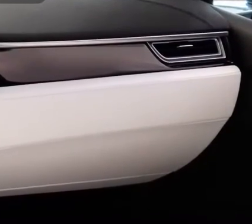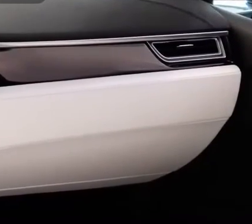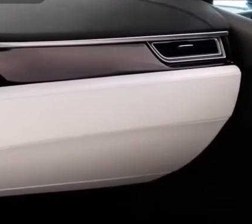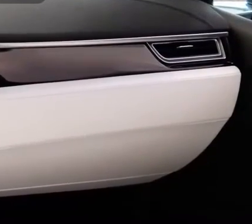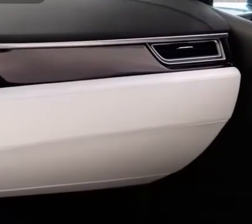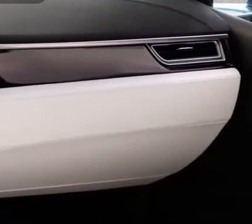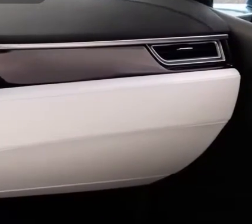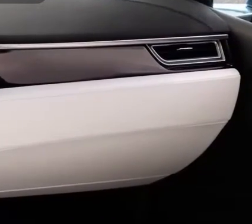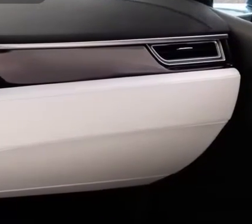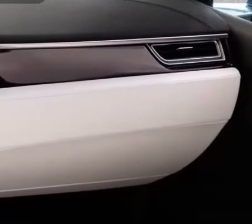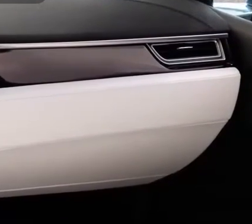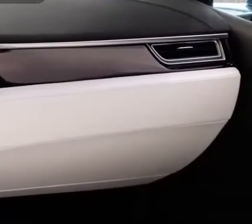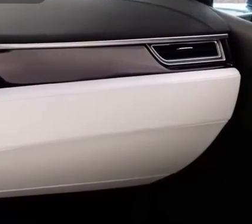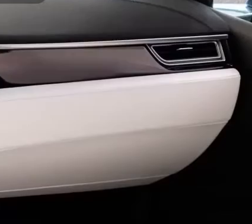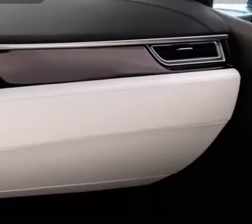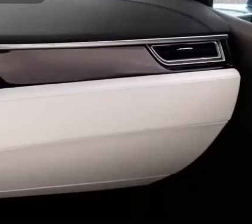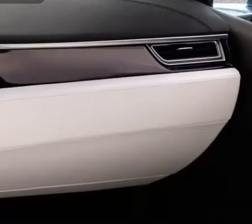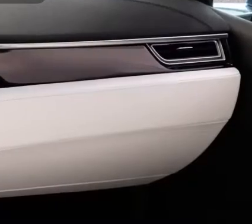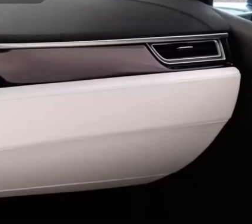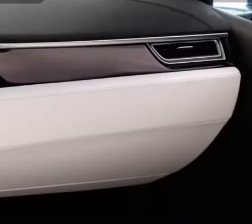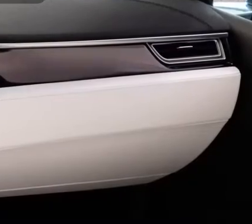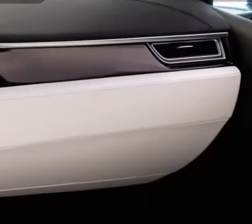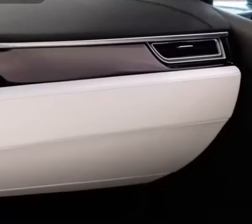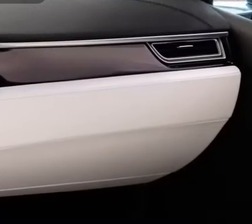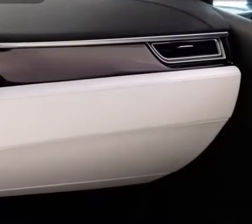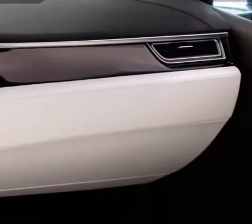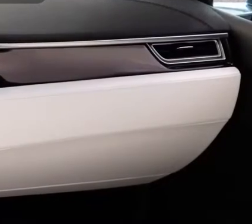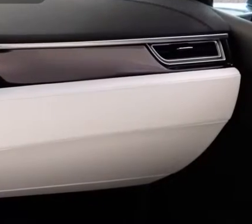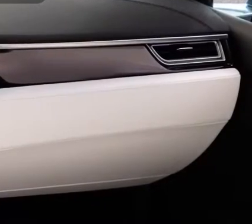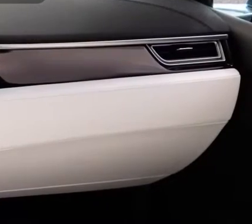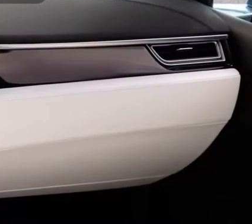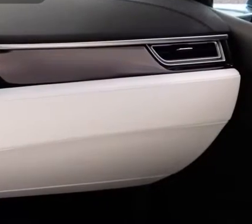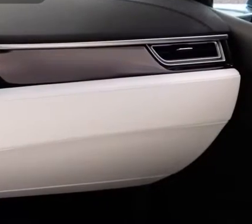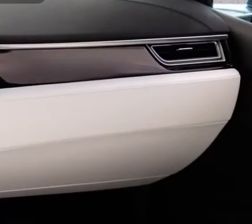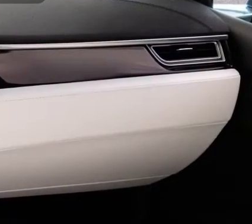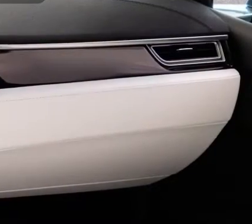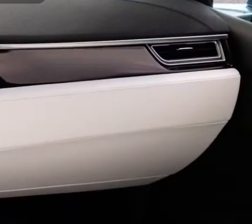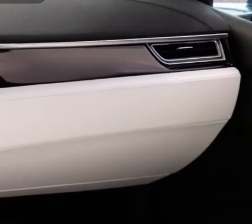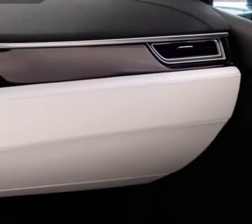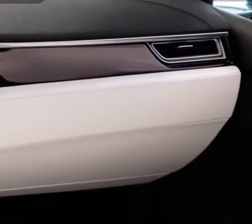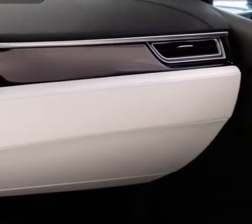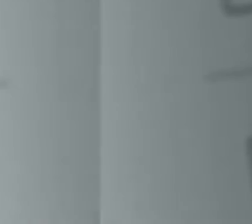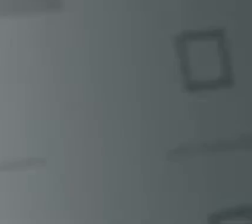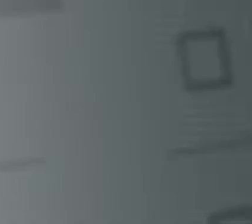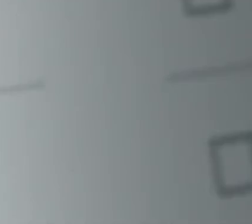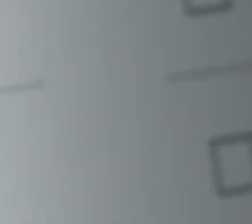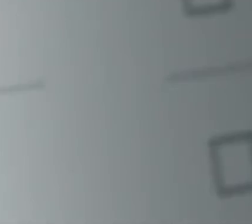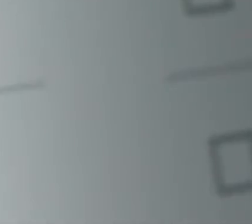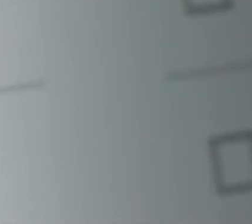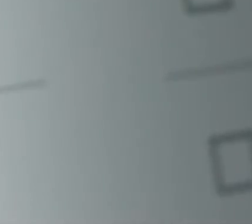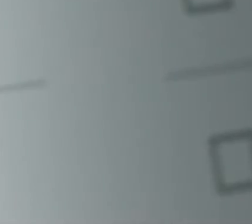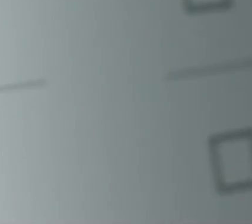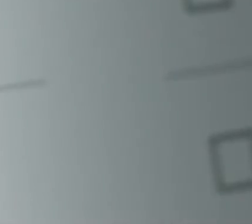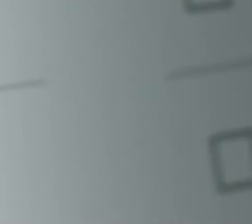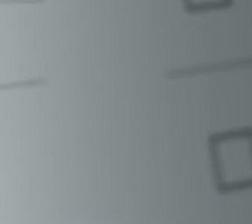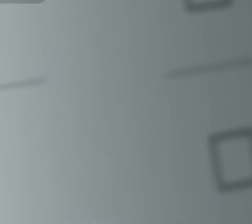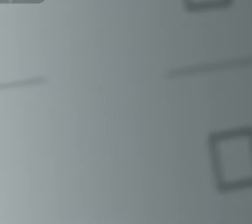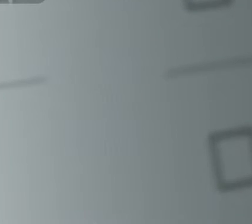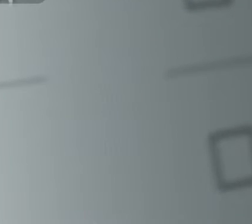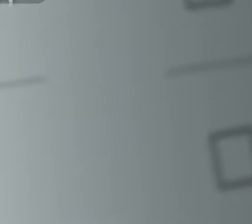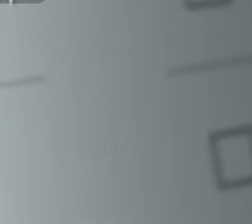when it comes to driving in any environment and object detection to avoid accidents. Spam